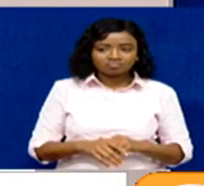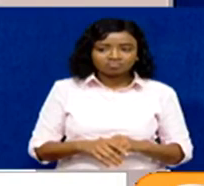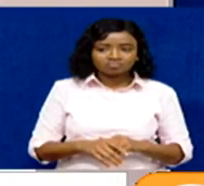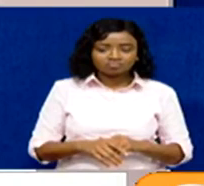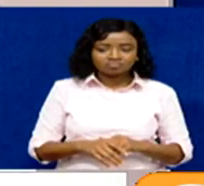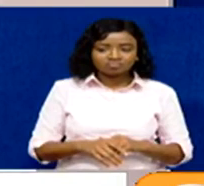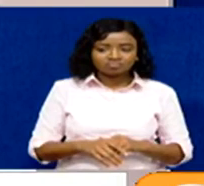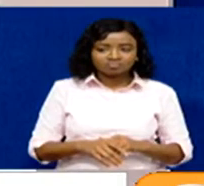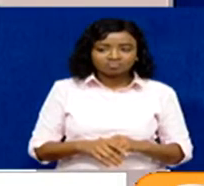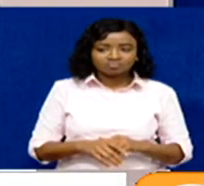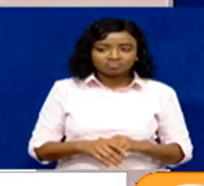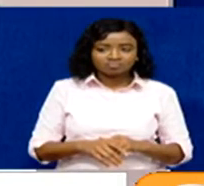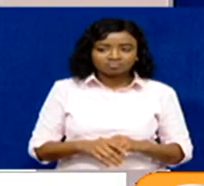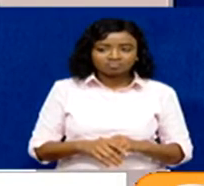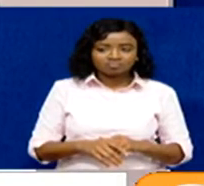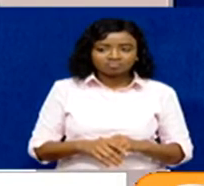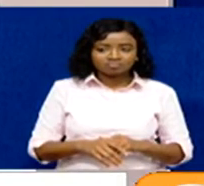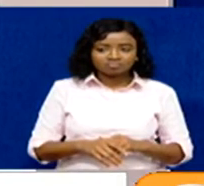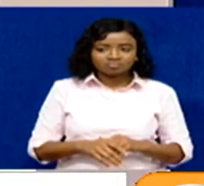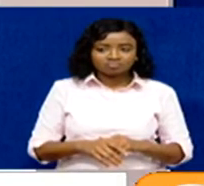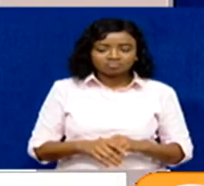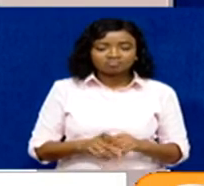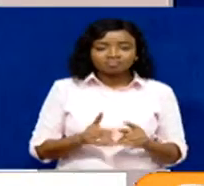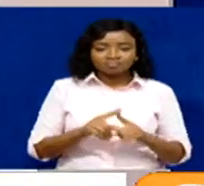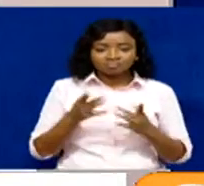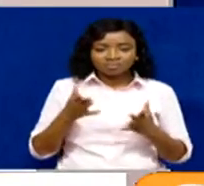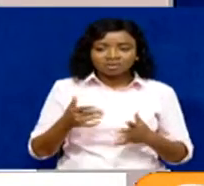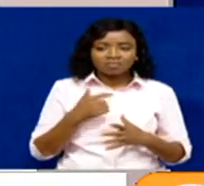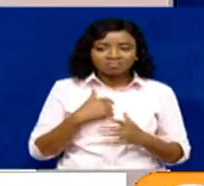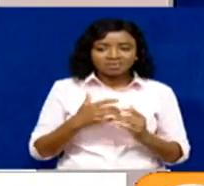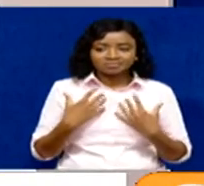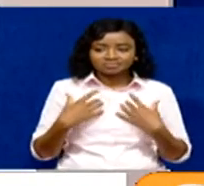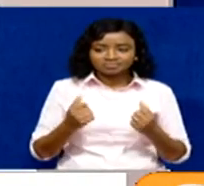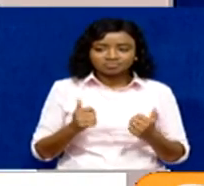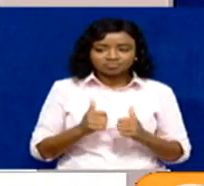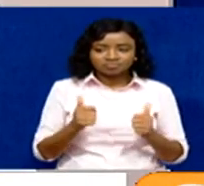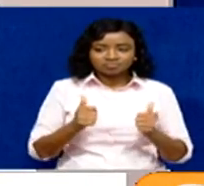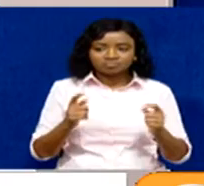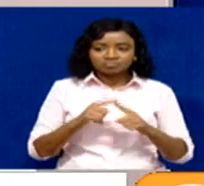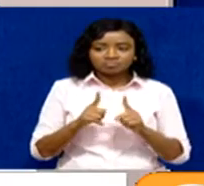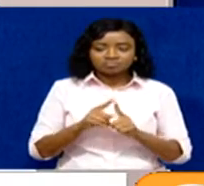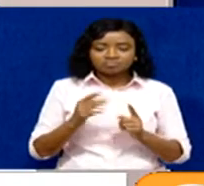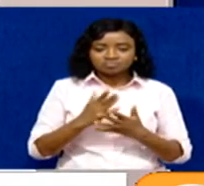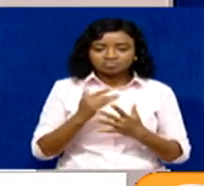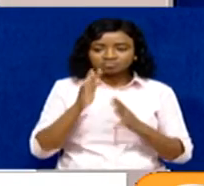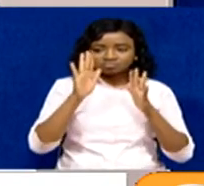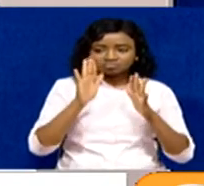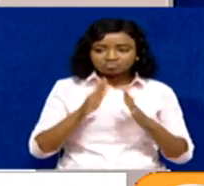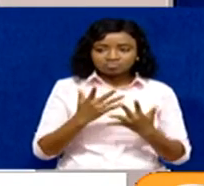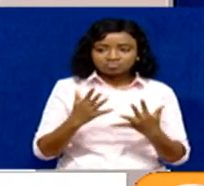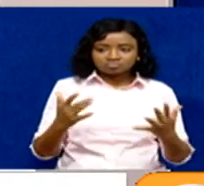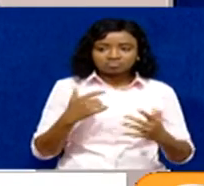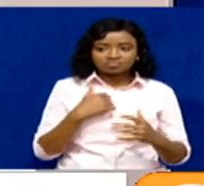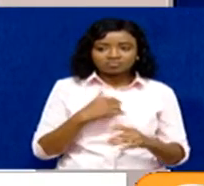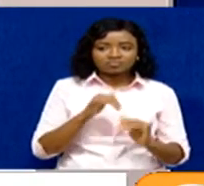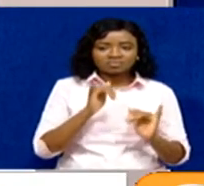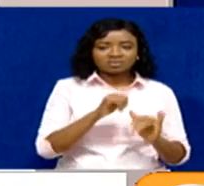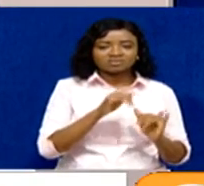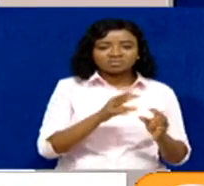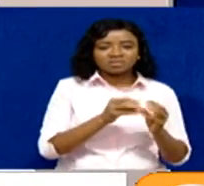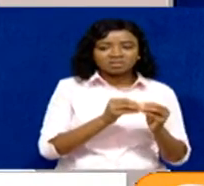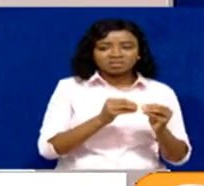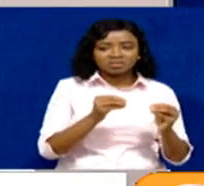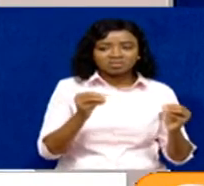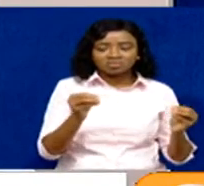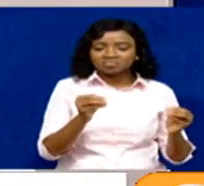lying on my belly. Yeah. But I'm doing well, and because of some important things that I had to do, I had to be up